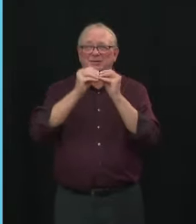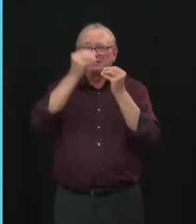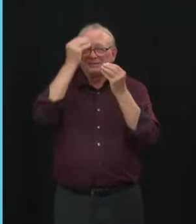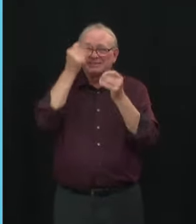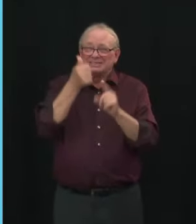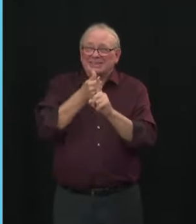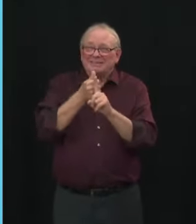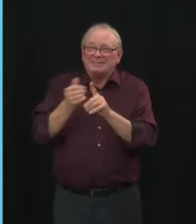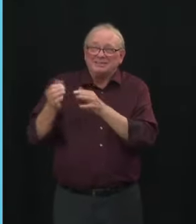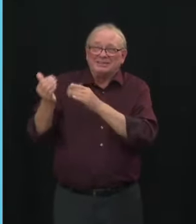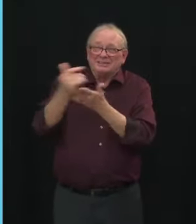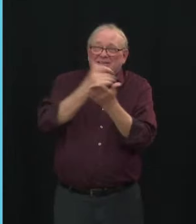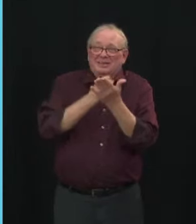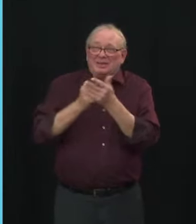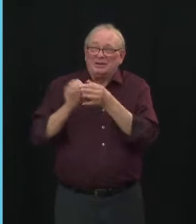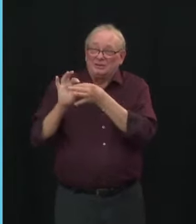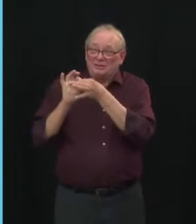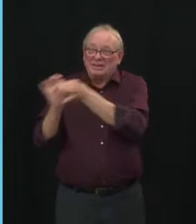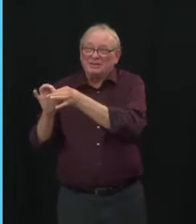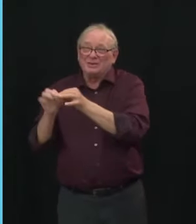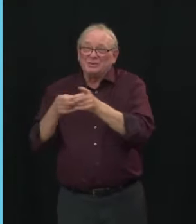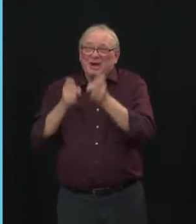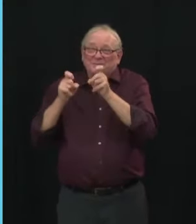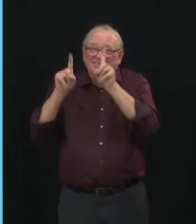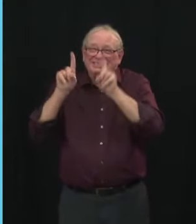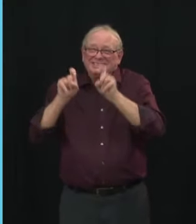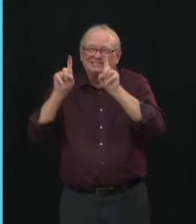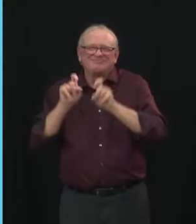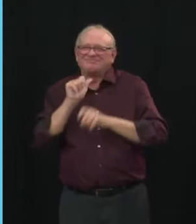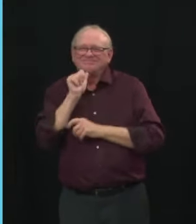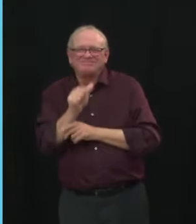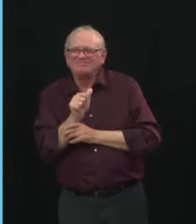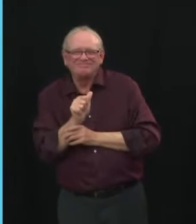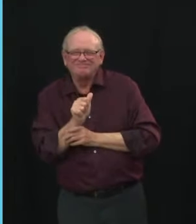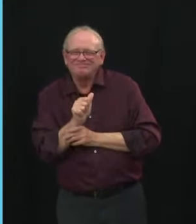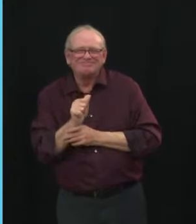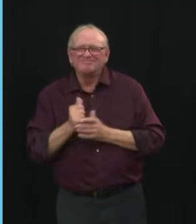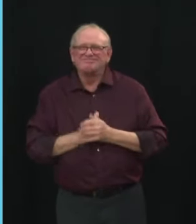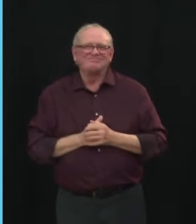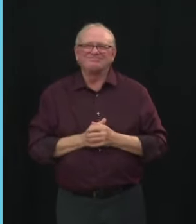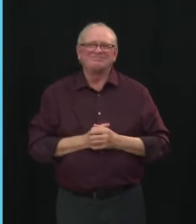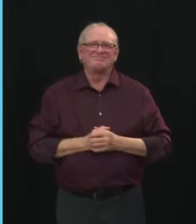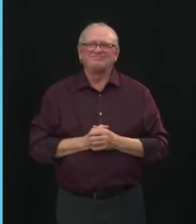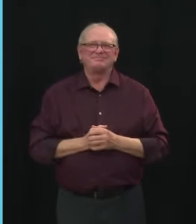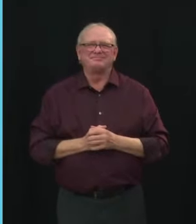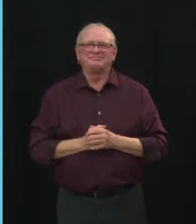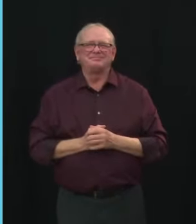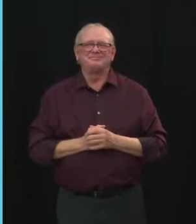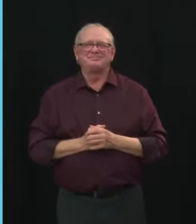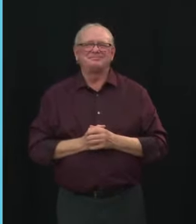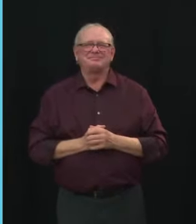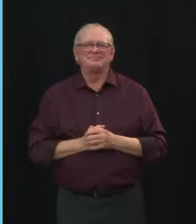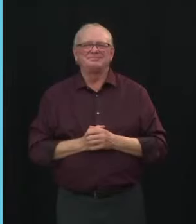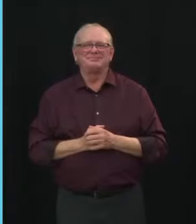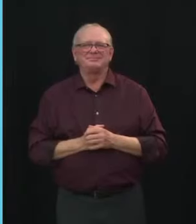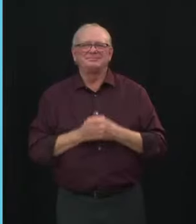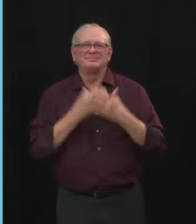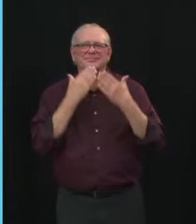not stop someone from getting the treatment that they need for whatever symptoms they may be experiencing. Thanks, Dr.